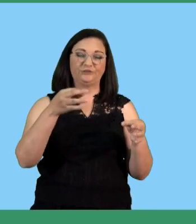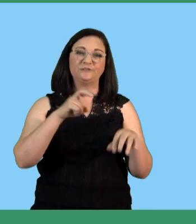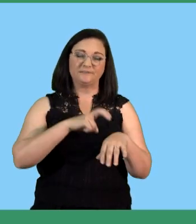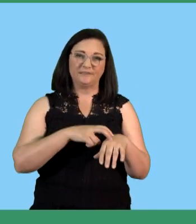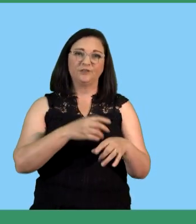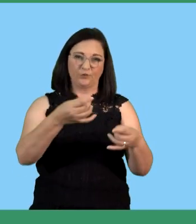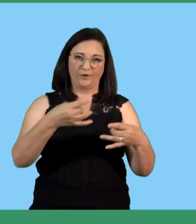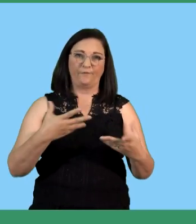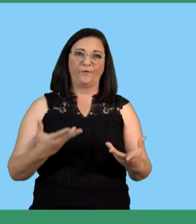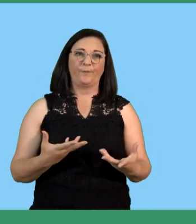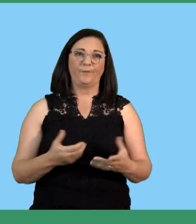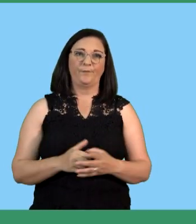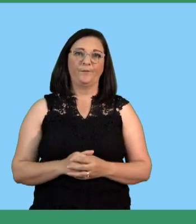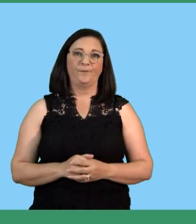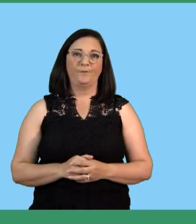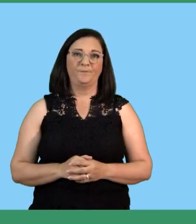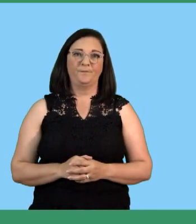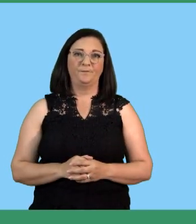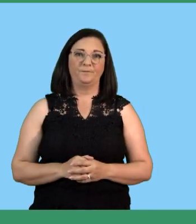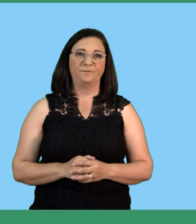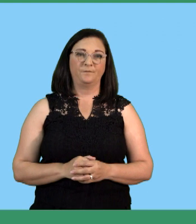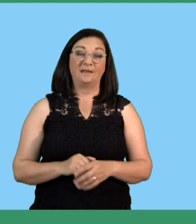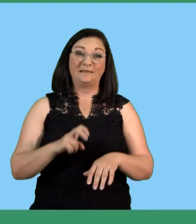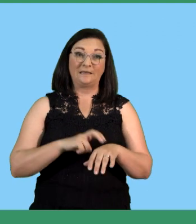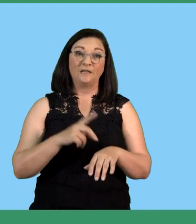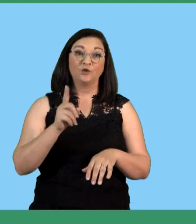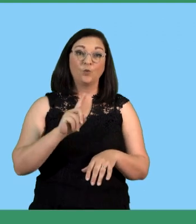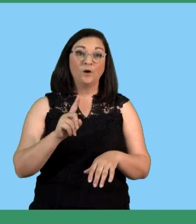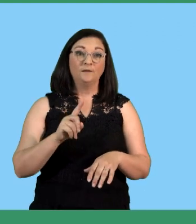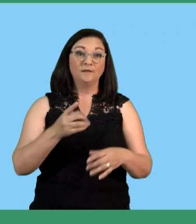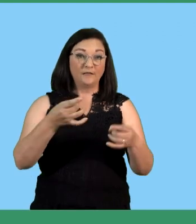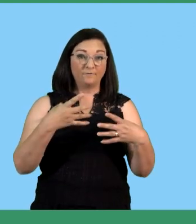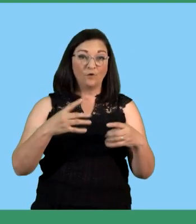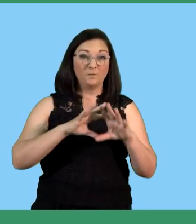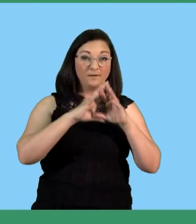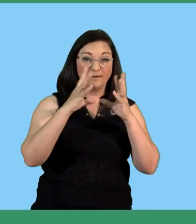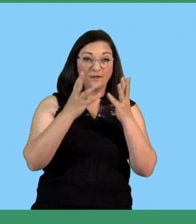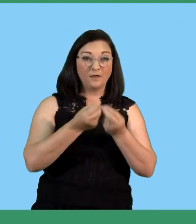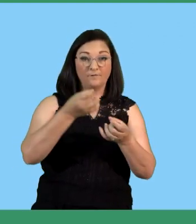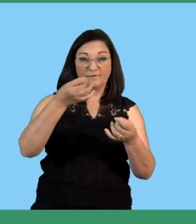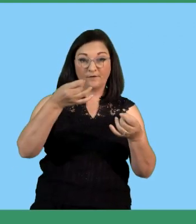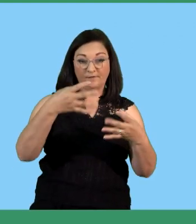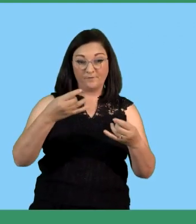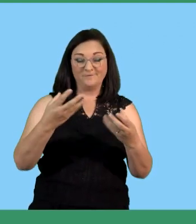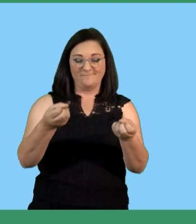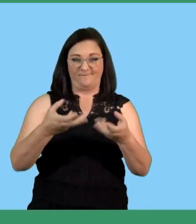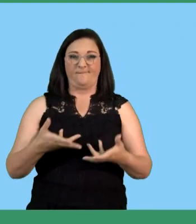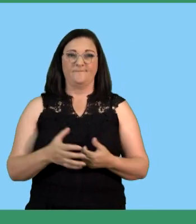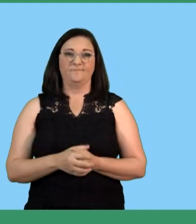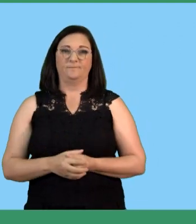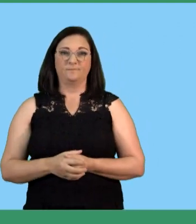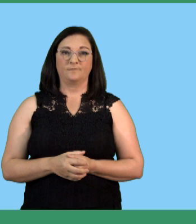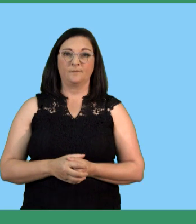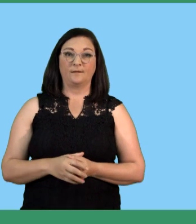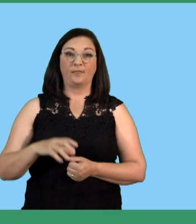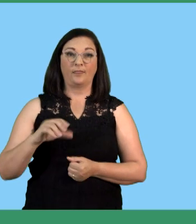decision, basically. So your decision, the decision that you're making, it needs to be informed by what? By all the information that is given.